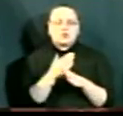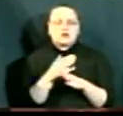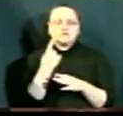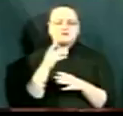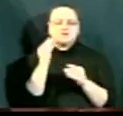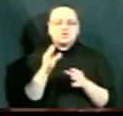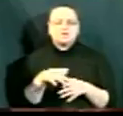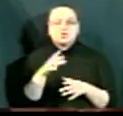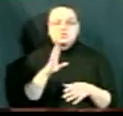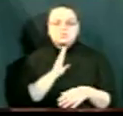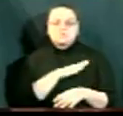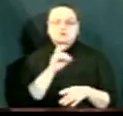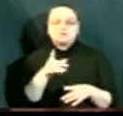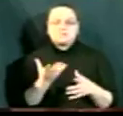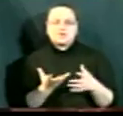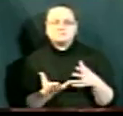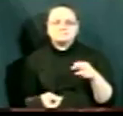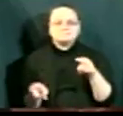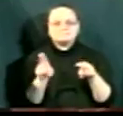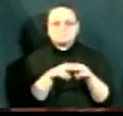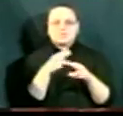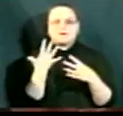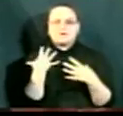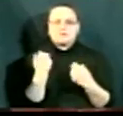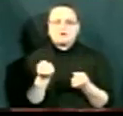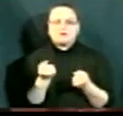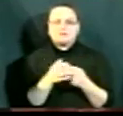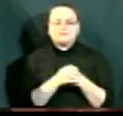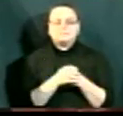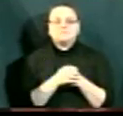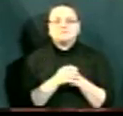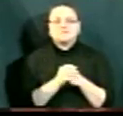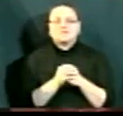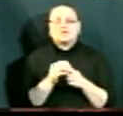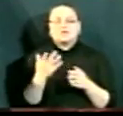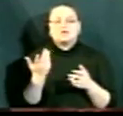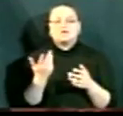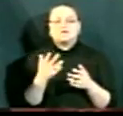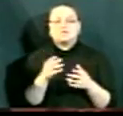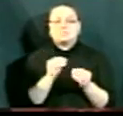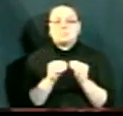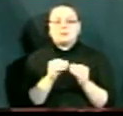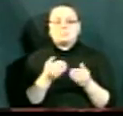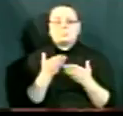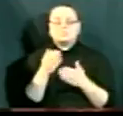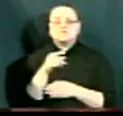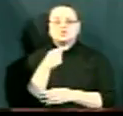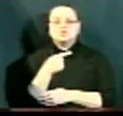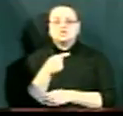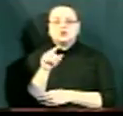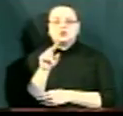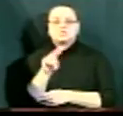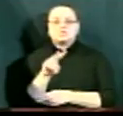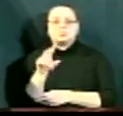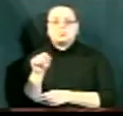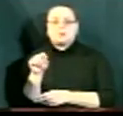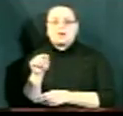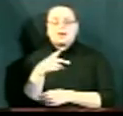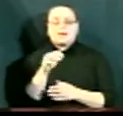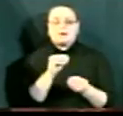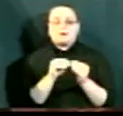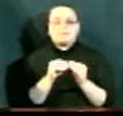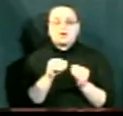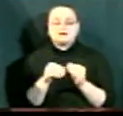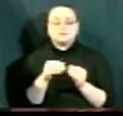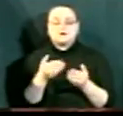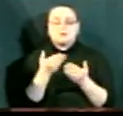board should be strengthening protections. You have all received an amendment proposal for policy G220 and a revised amendment